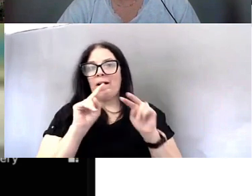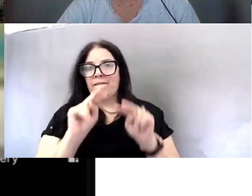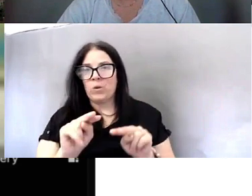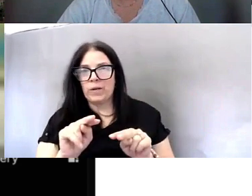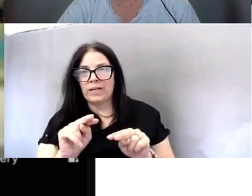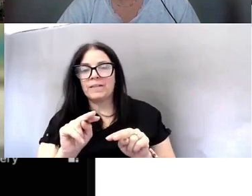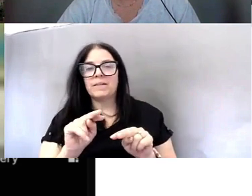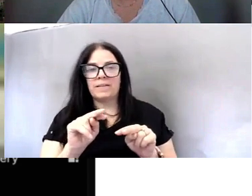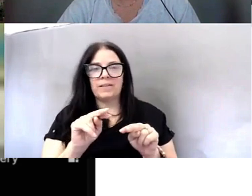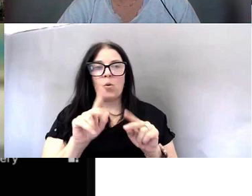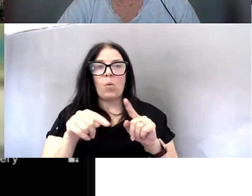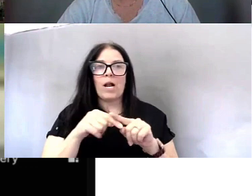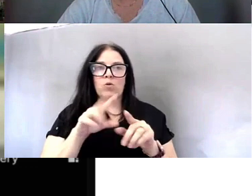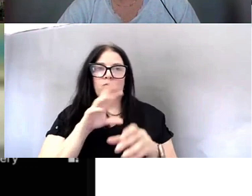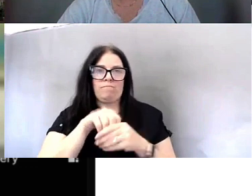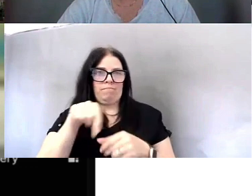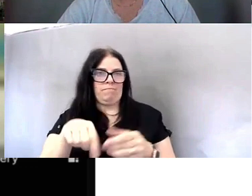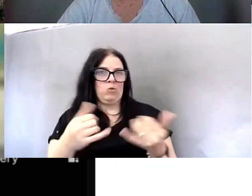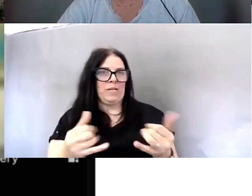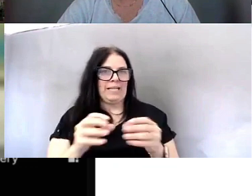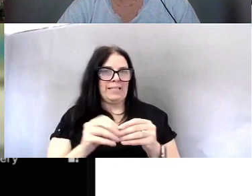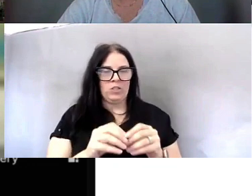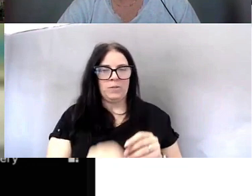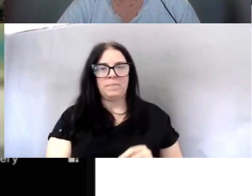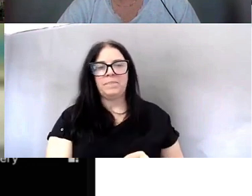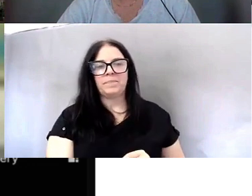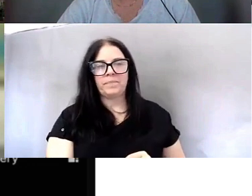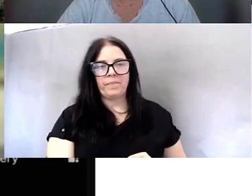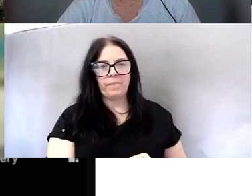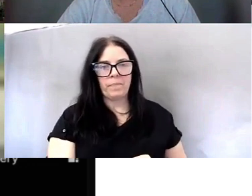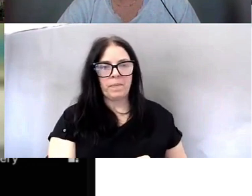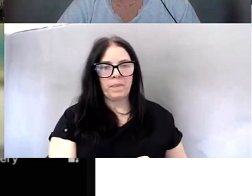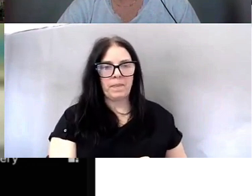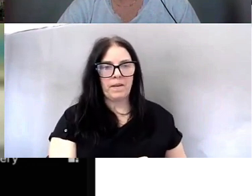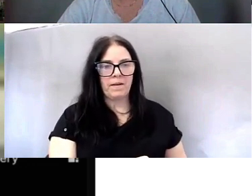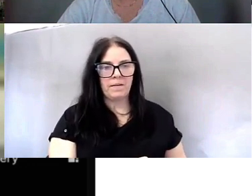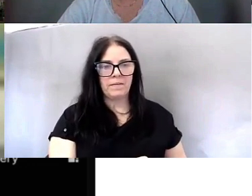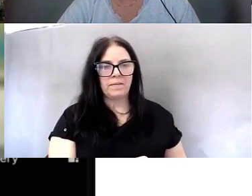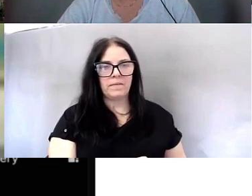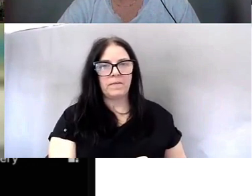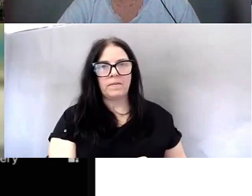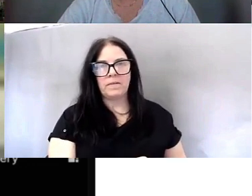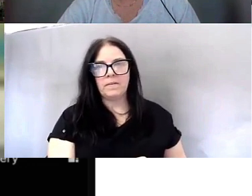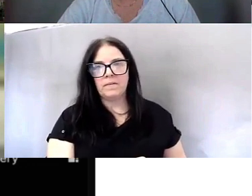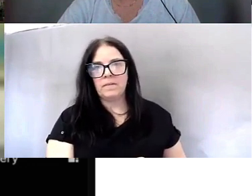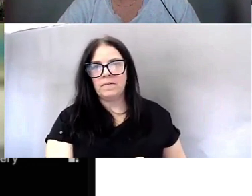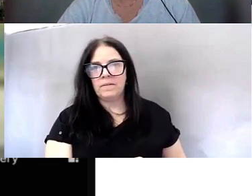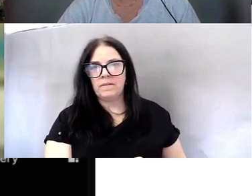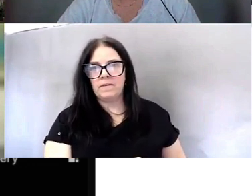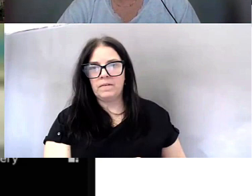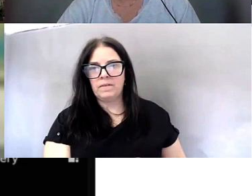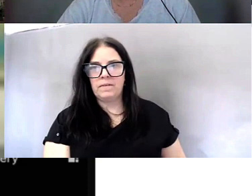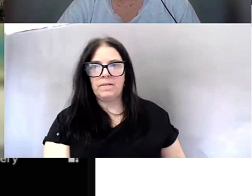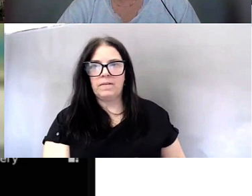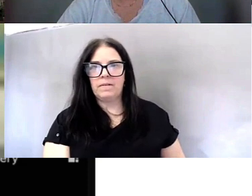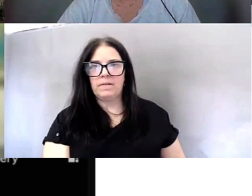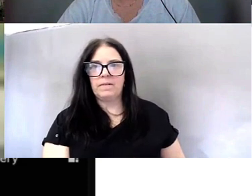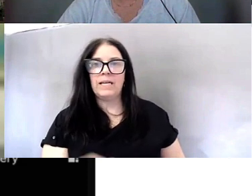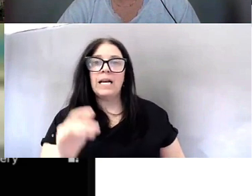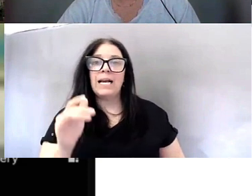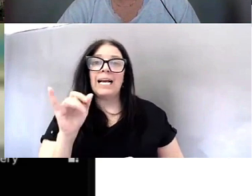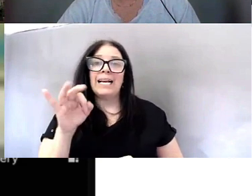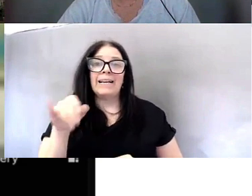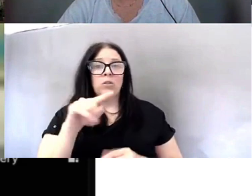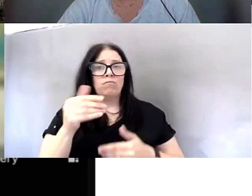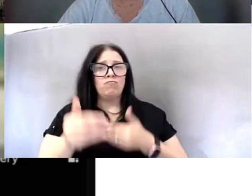you participate in the session today. Now, keep in mind, as we go through the session, we will really invite you to use the chat to